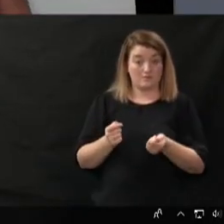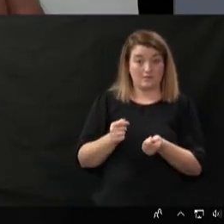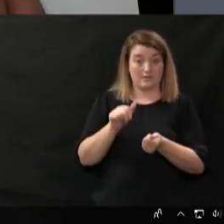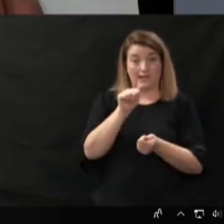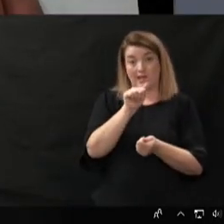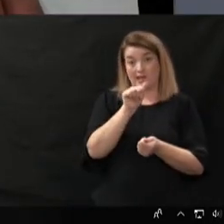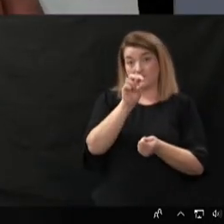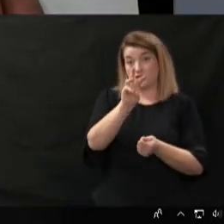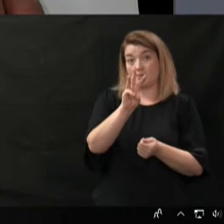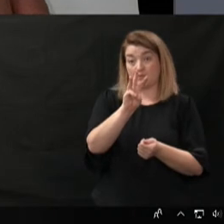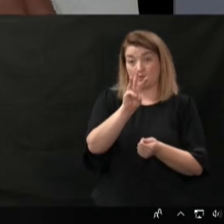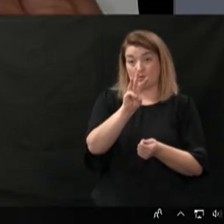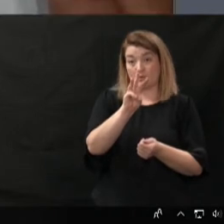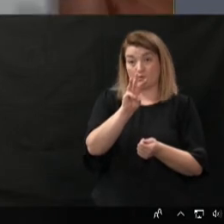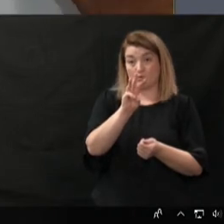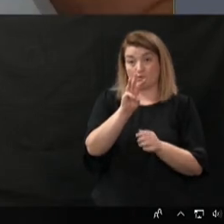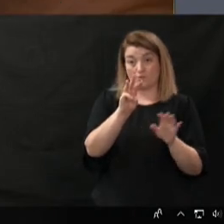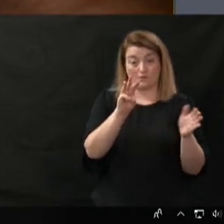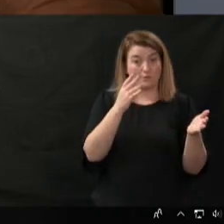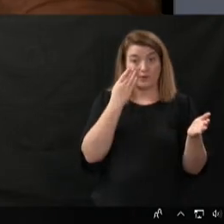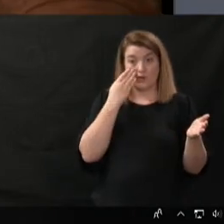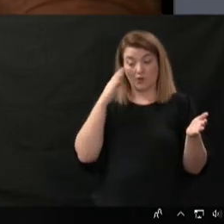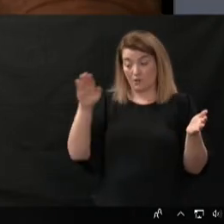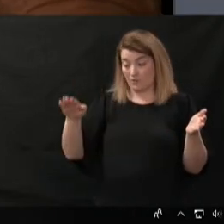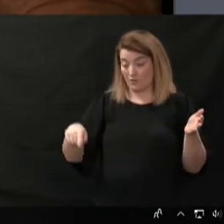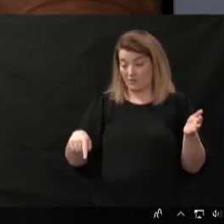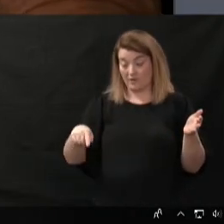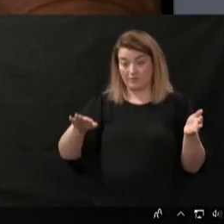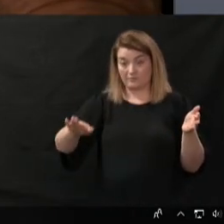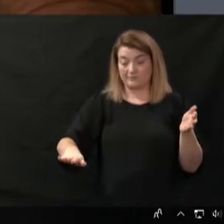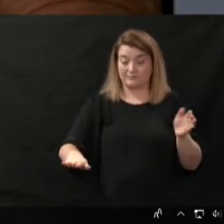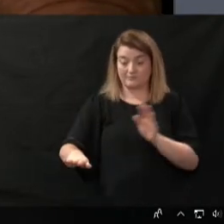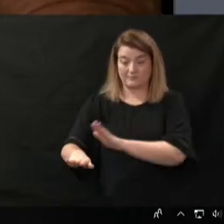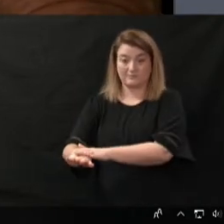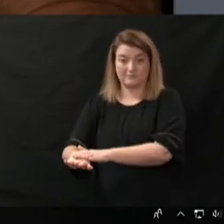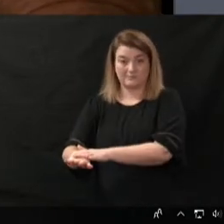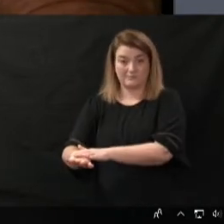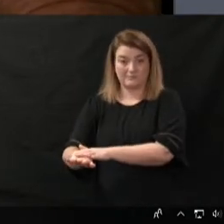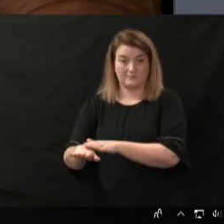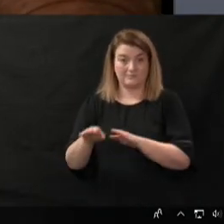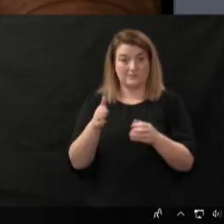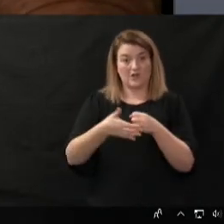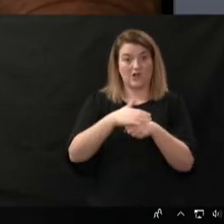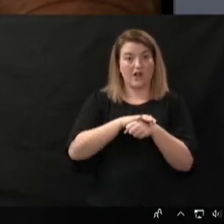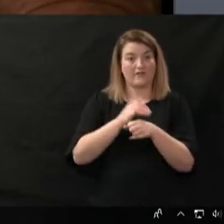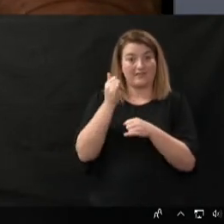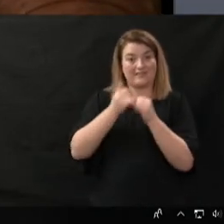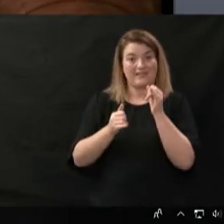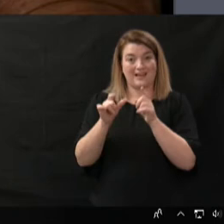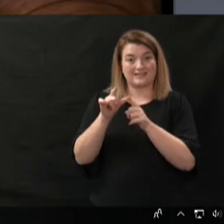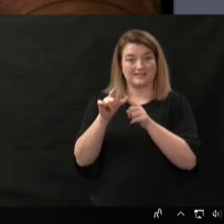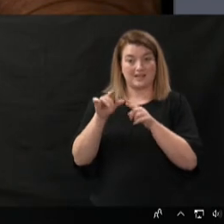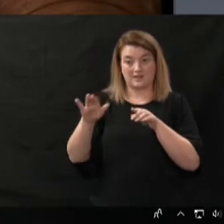it's A-W, we know automatically to cover that last letter up.